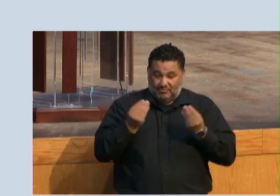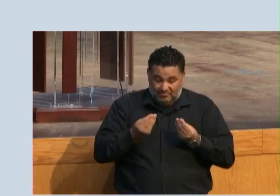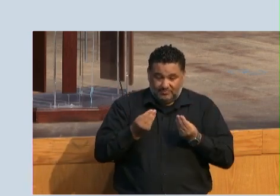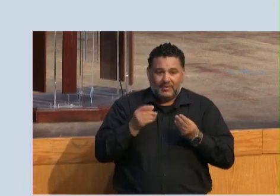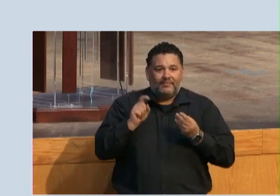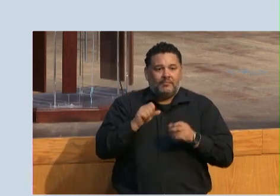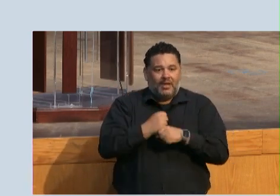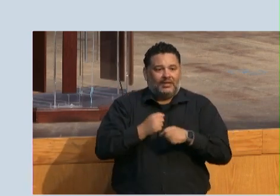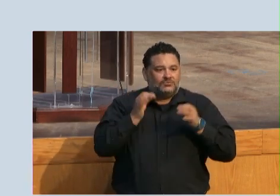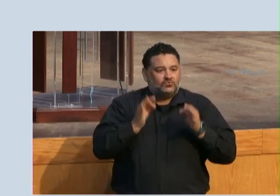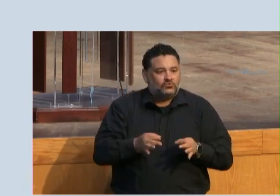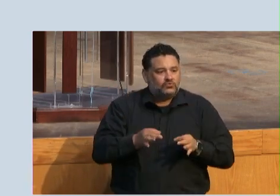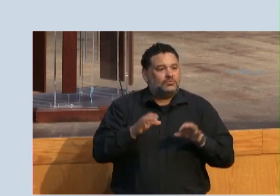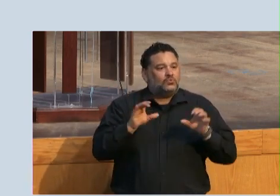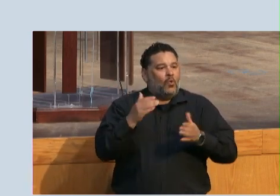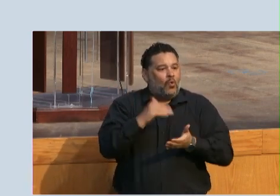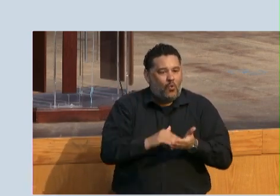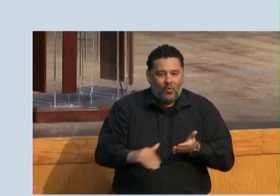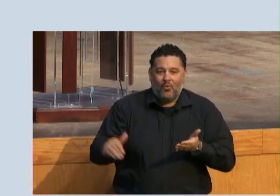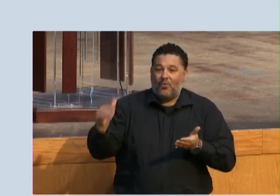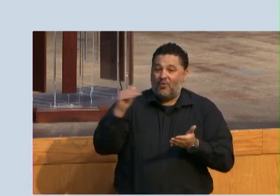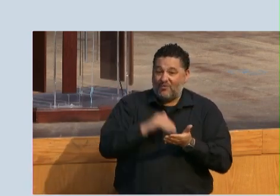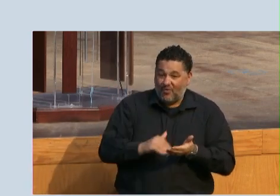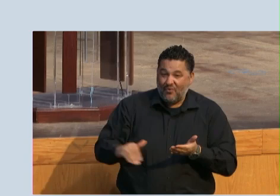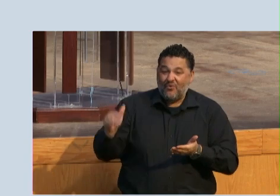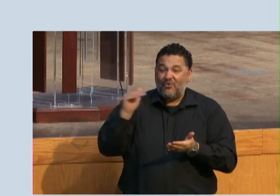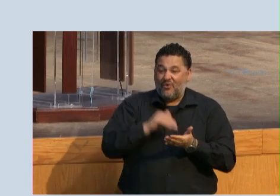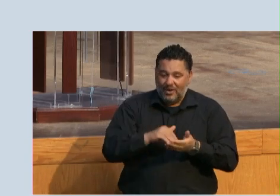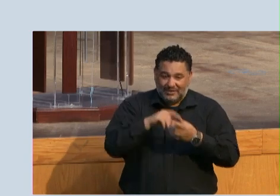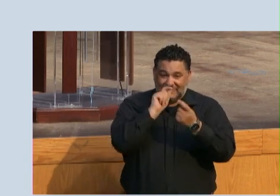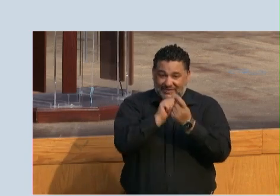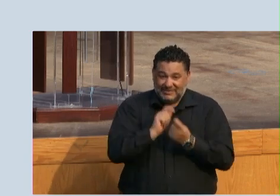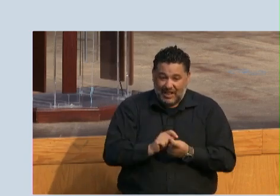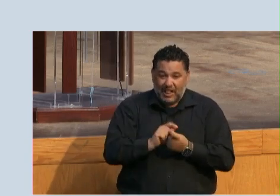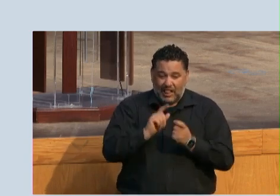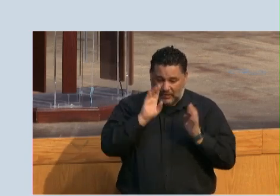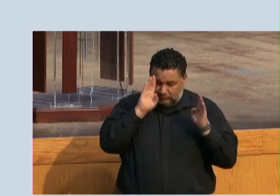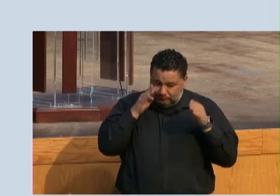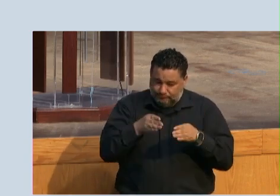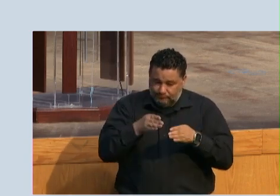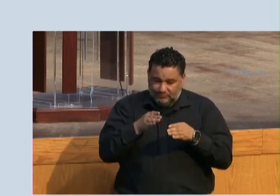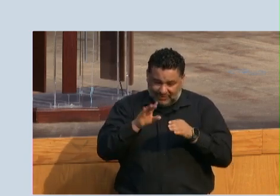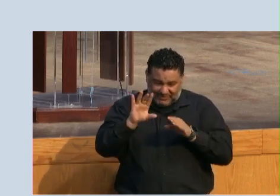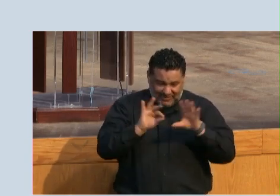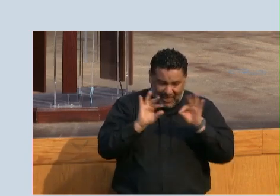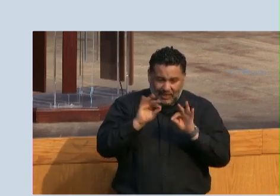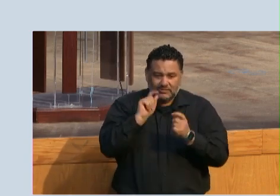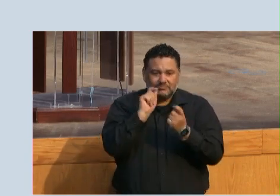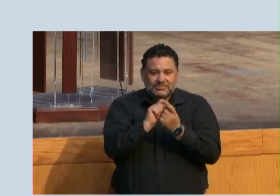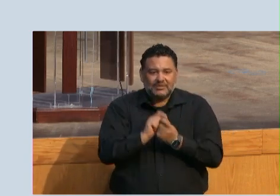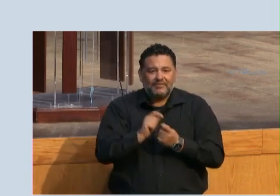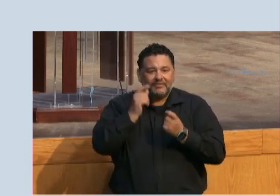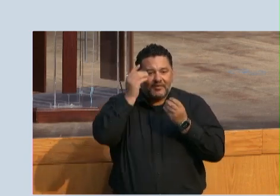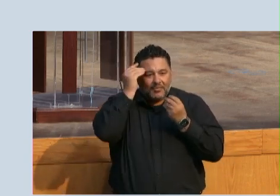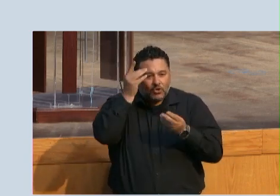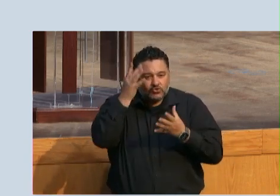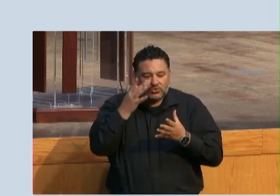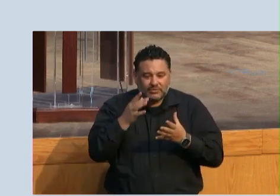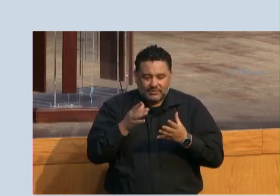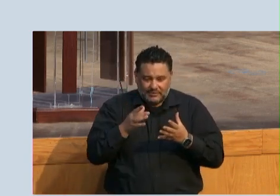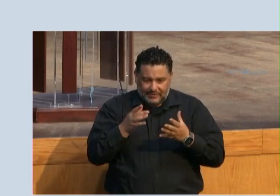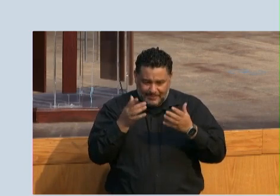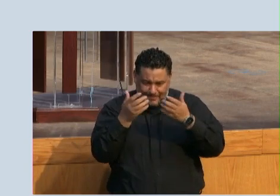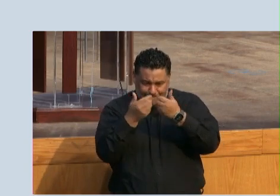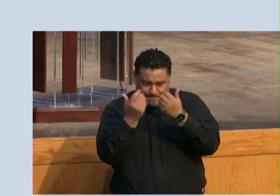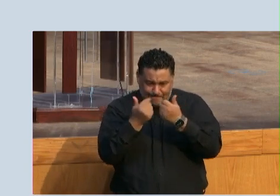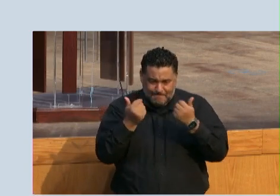that over and over and over and over while being detail-oriented to select specific pieces of information. I did a